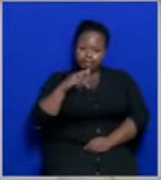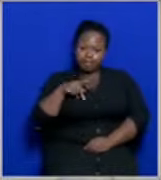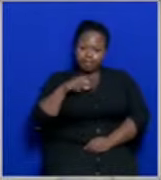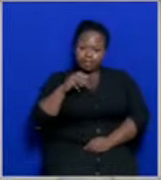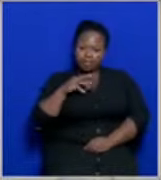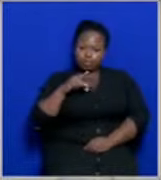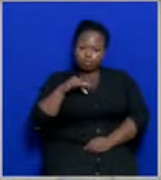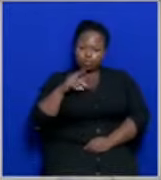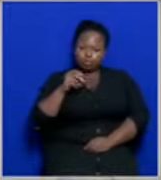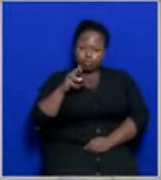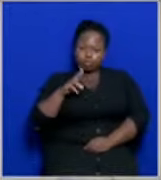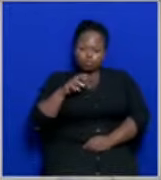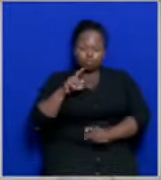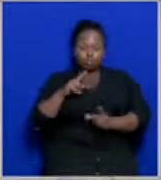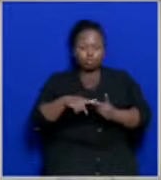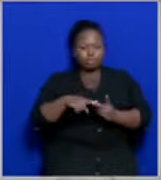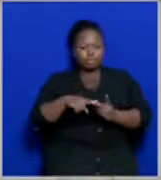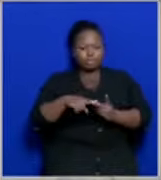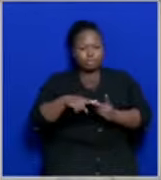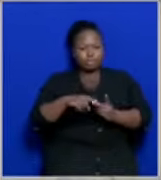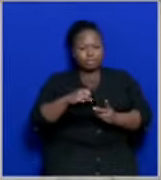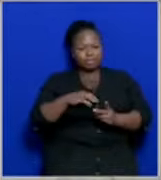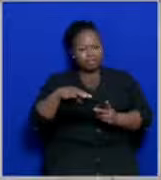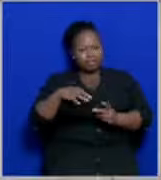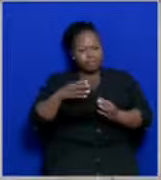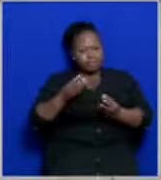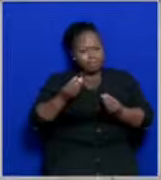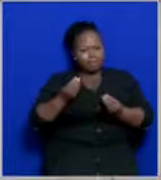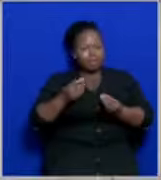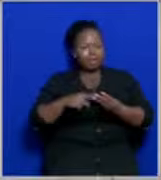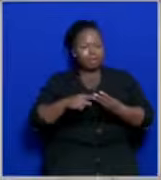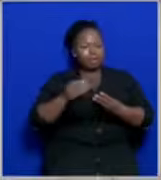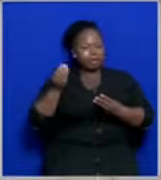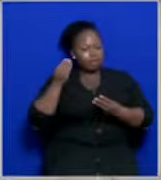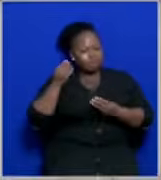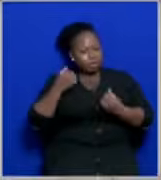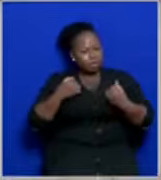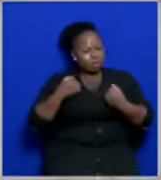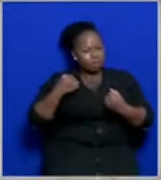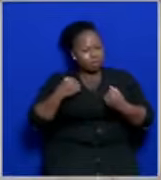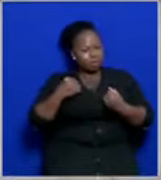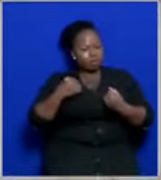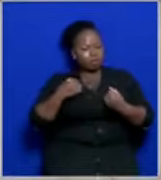gives the details of the vehicle. And in this regard,